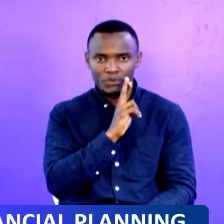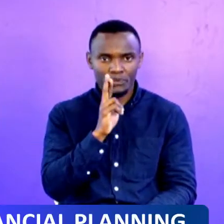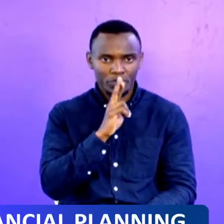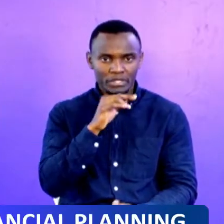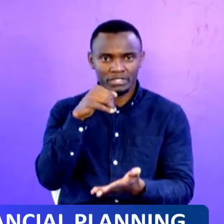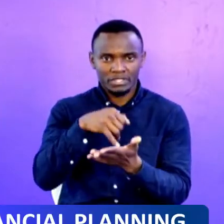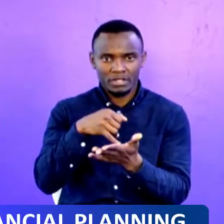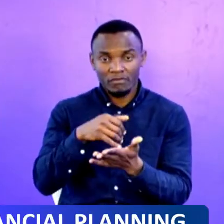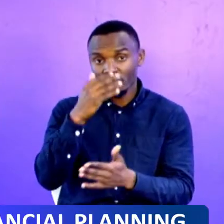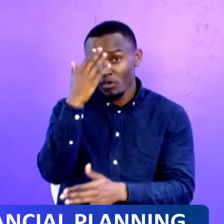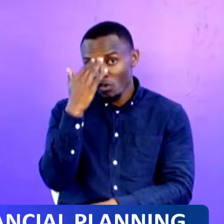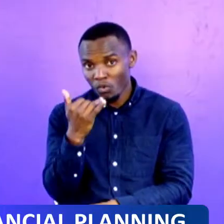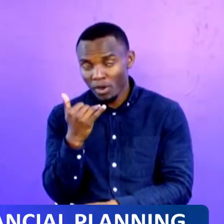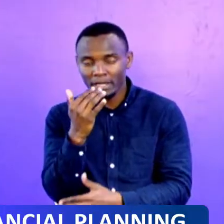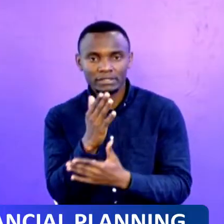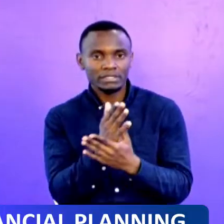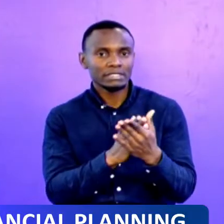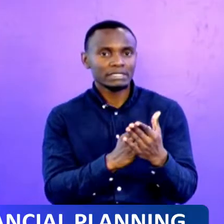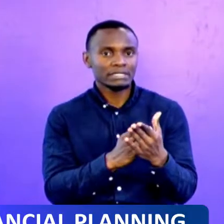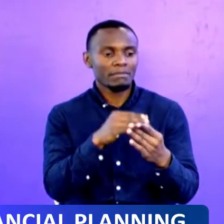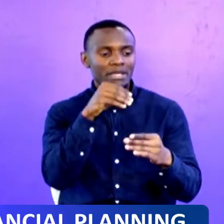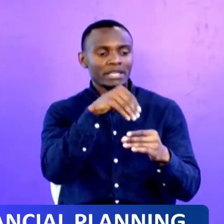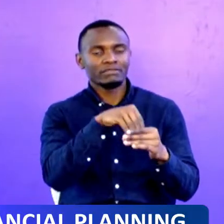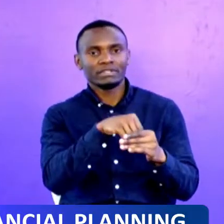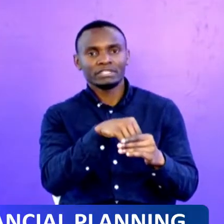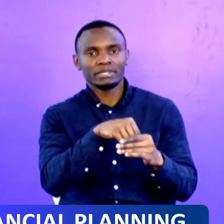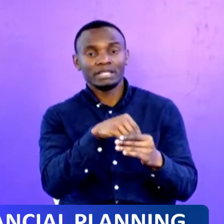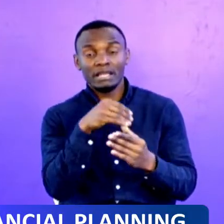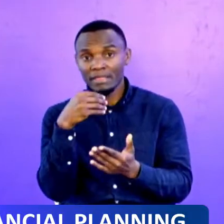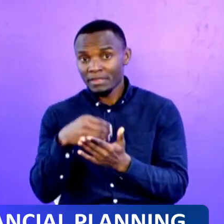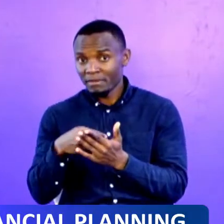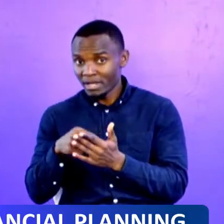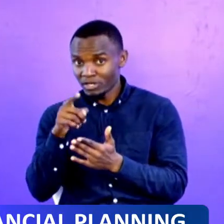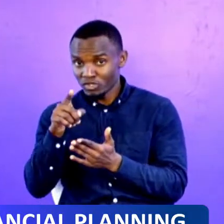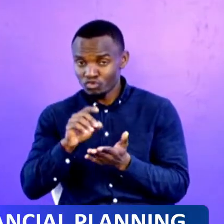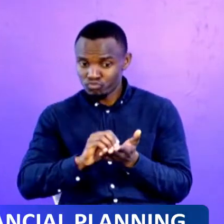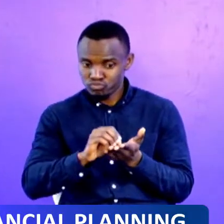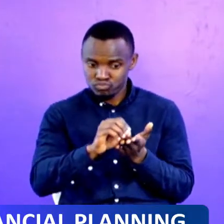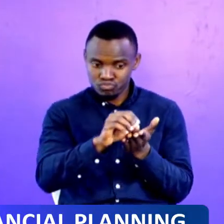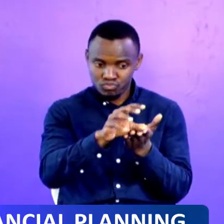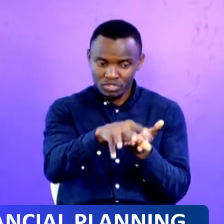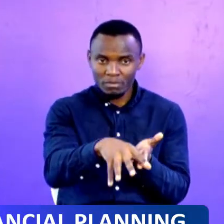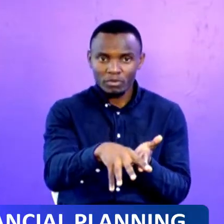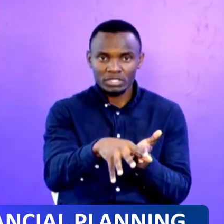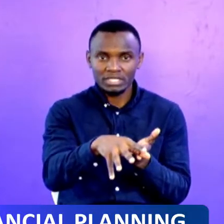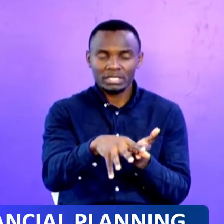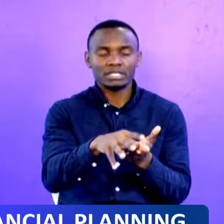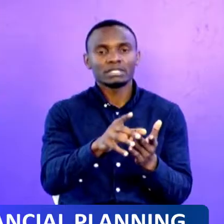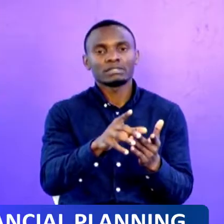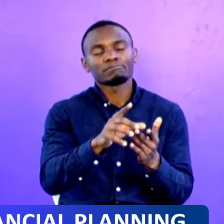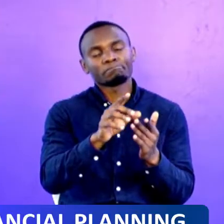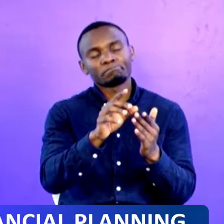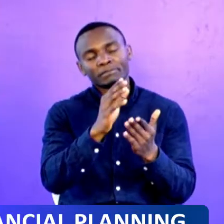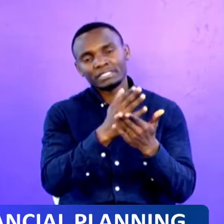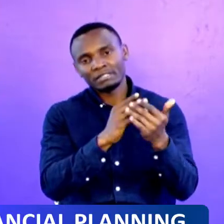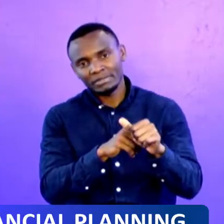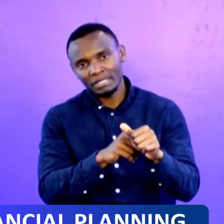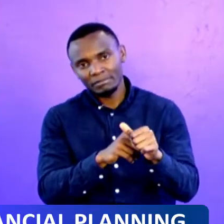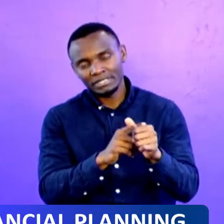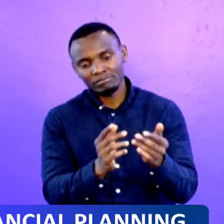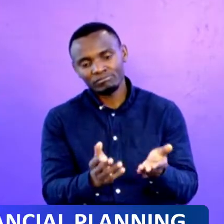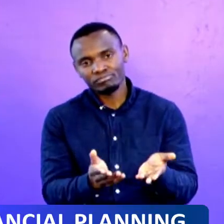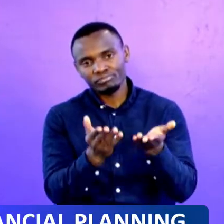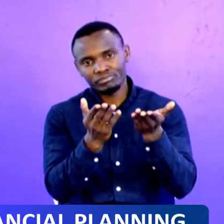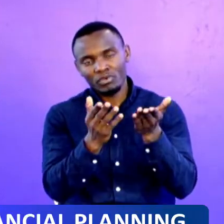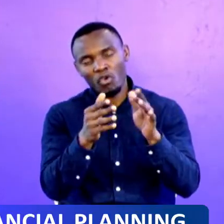because some of these investments, the amount of value that you put in, the principal amount of money that you put in, can go up and down or just